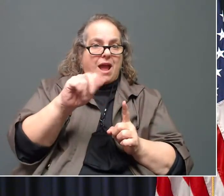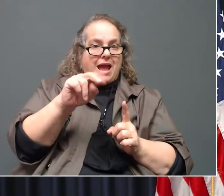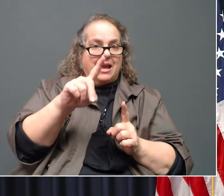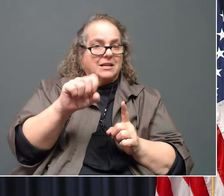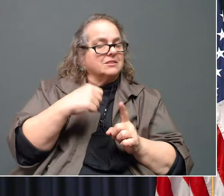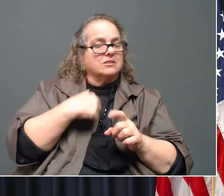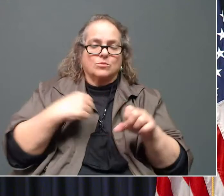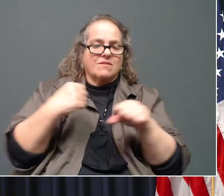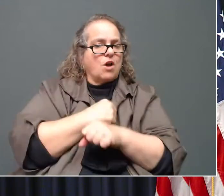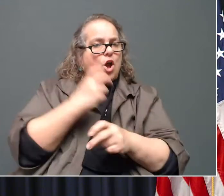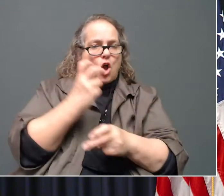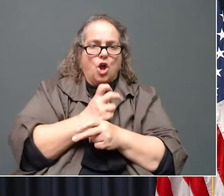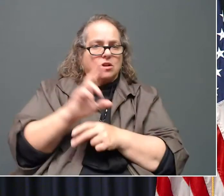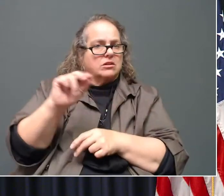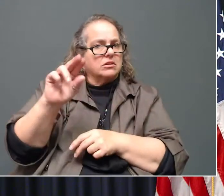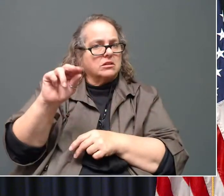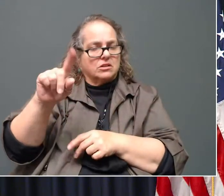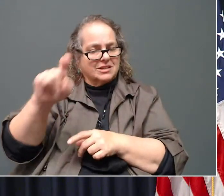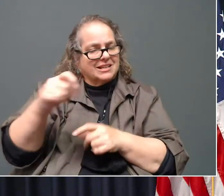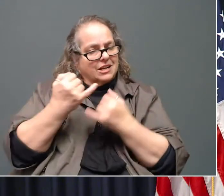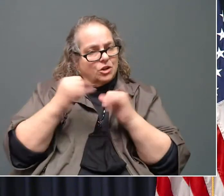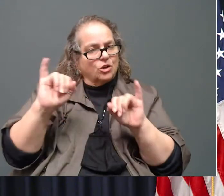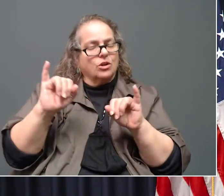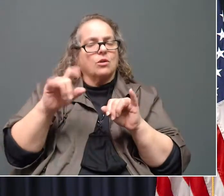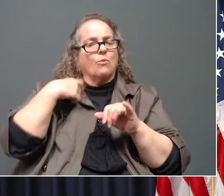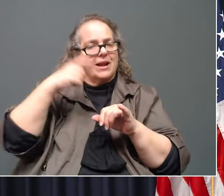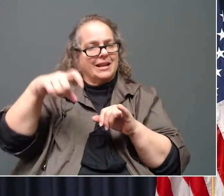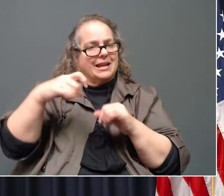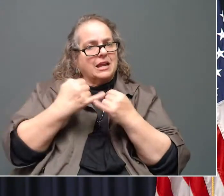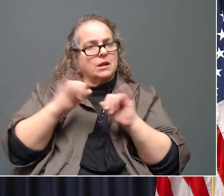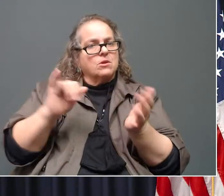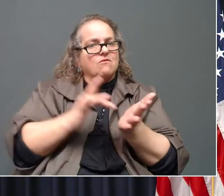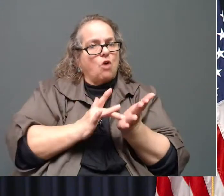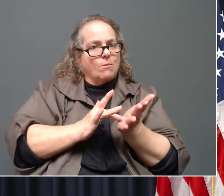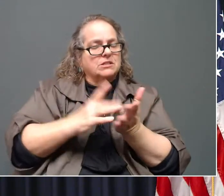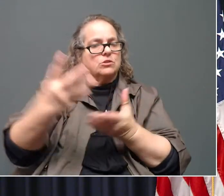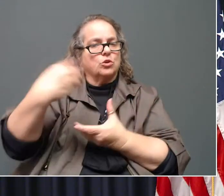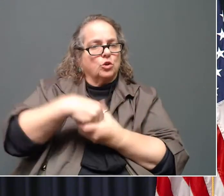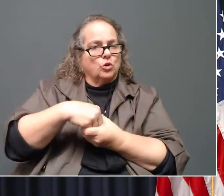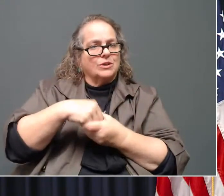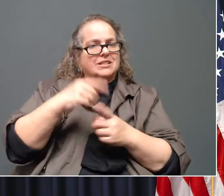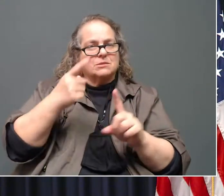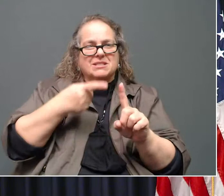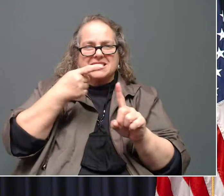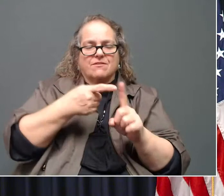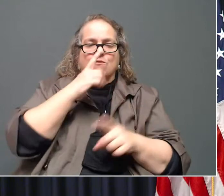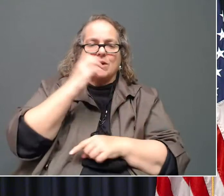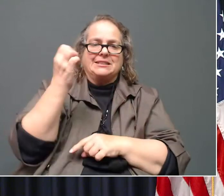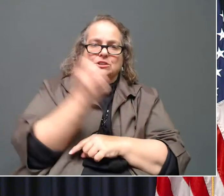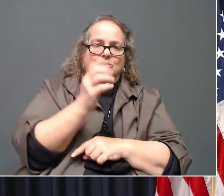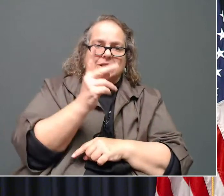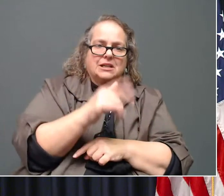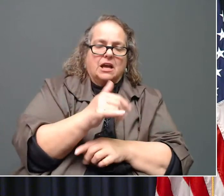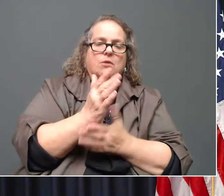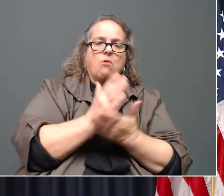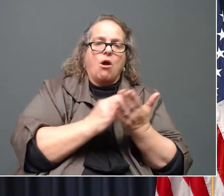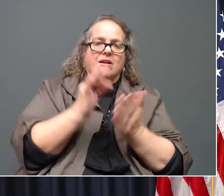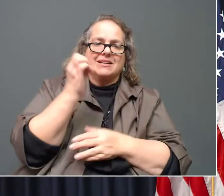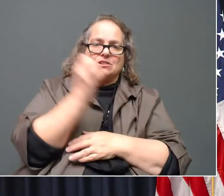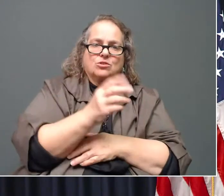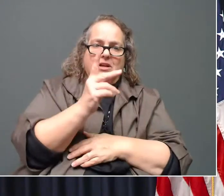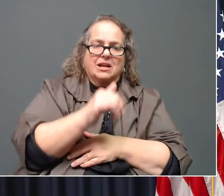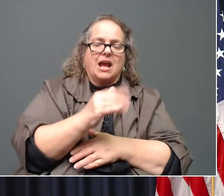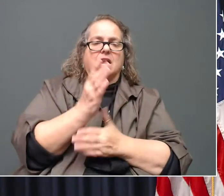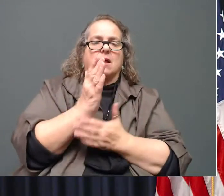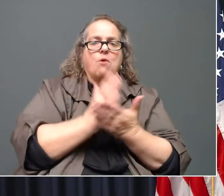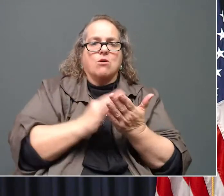include independent pharmacies specifically for Eastern Kentucky, parts of Eastern Kentucky and parts of Western